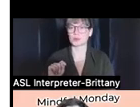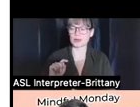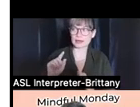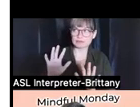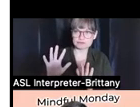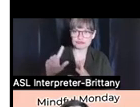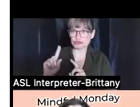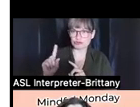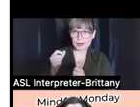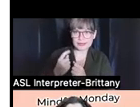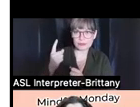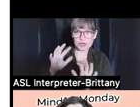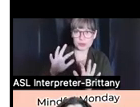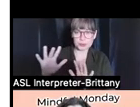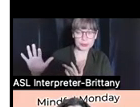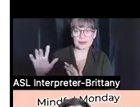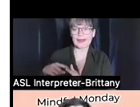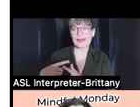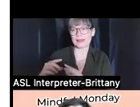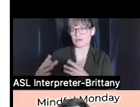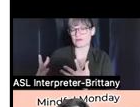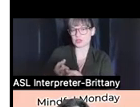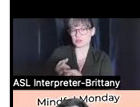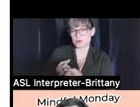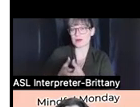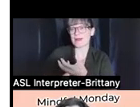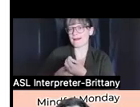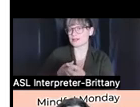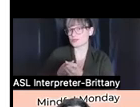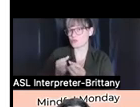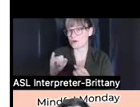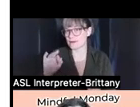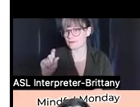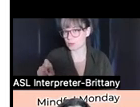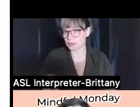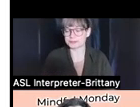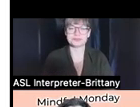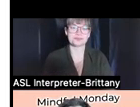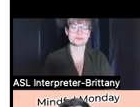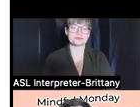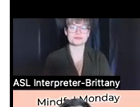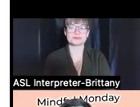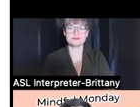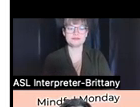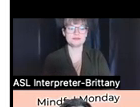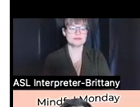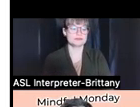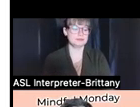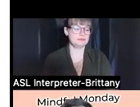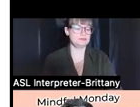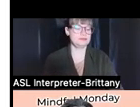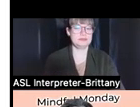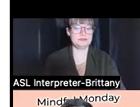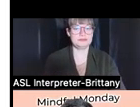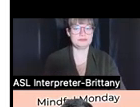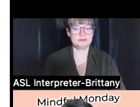everybody's at and then providing support and additional support if needed. So going to our next